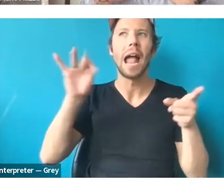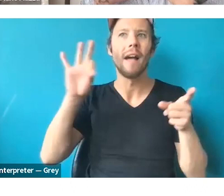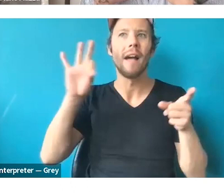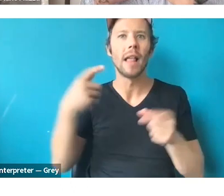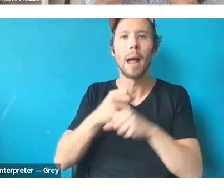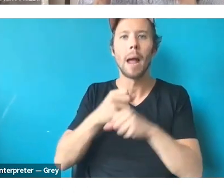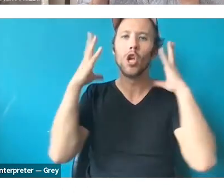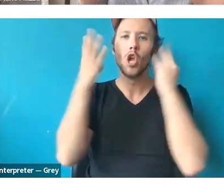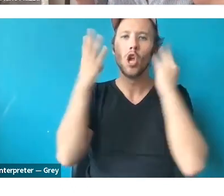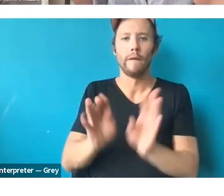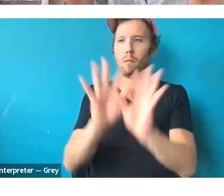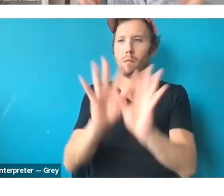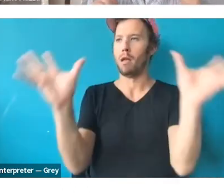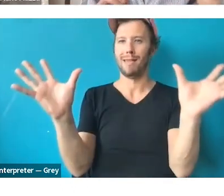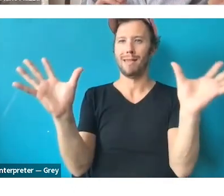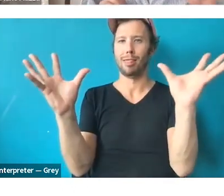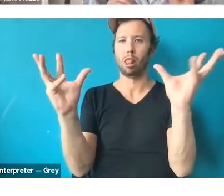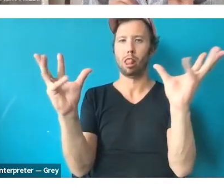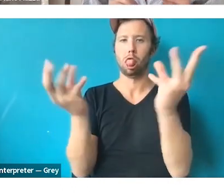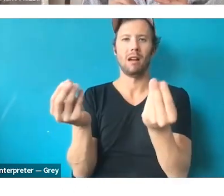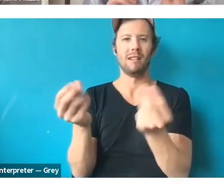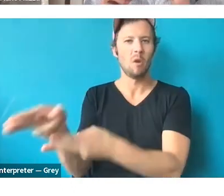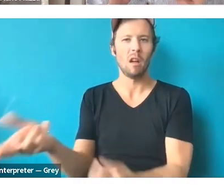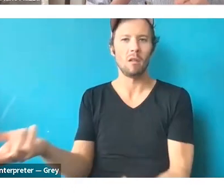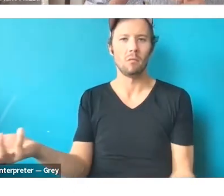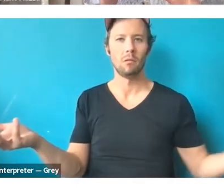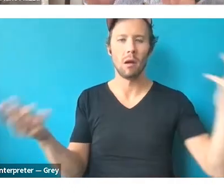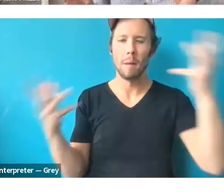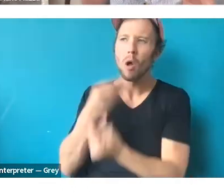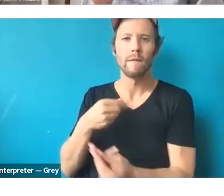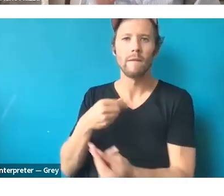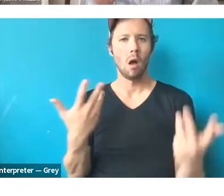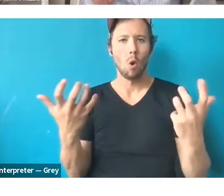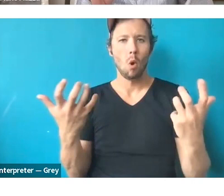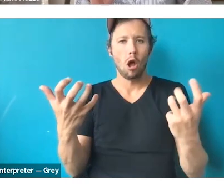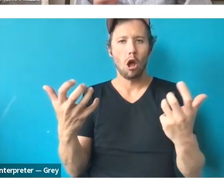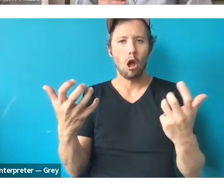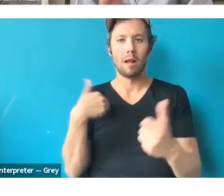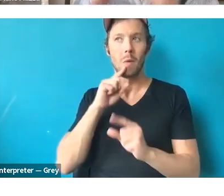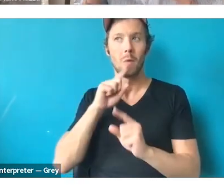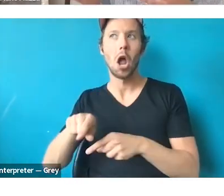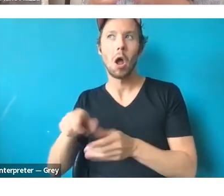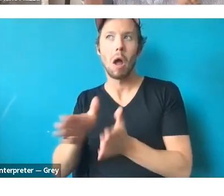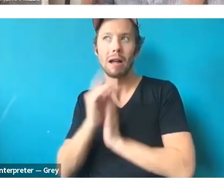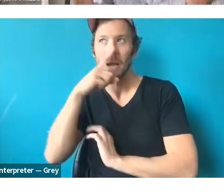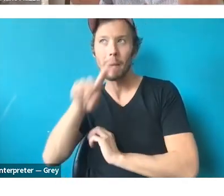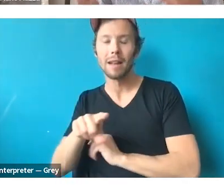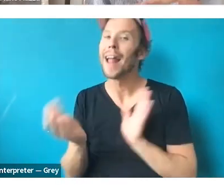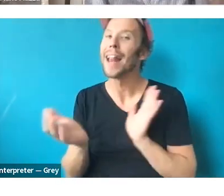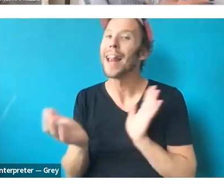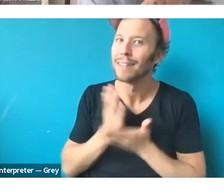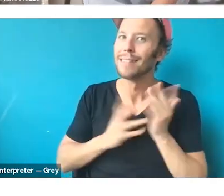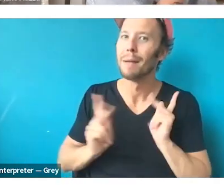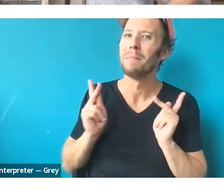is gold. It is beautiful. I'm like, I'm going to go take that. Some people, again, a little weird when you ask them for their trash, but if you explain to them what you're